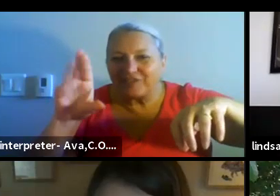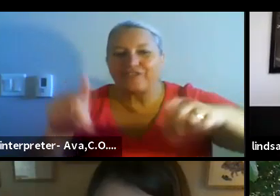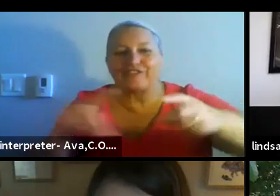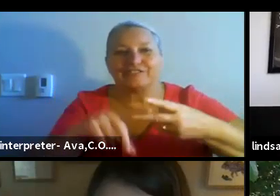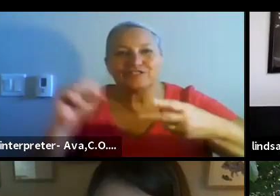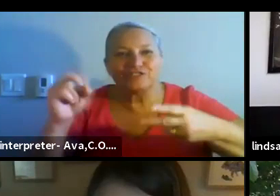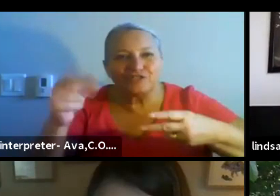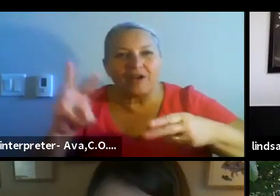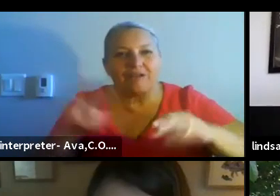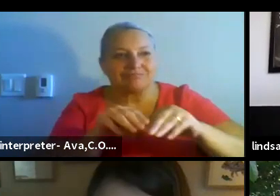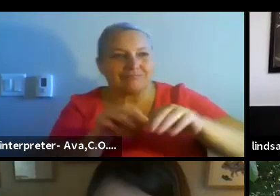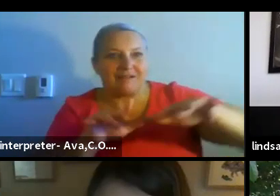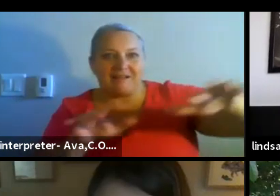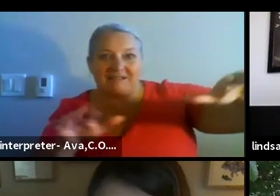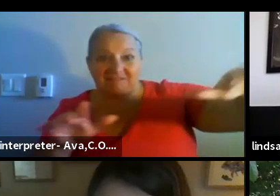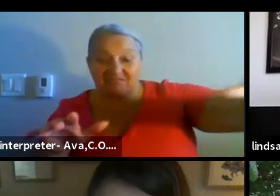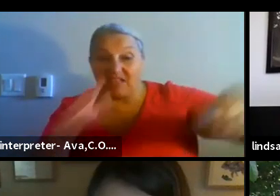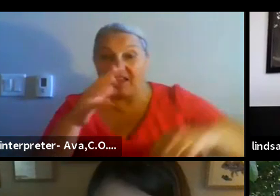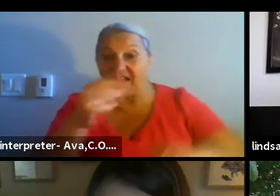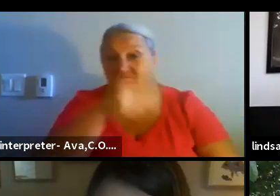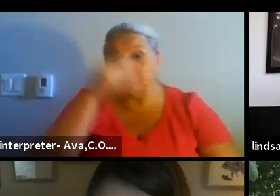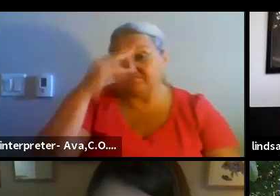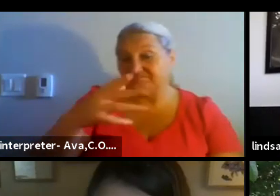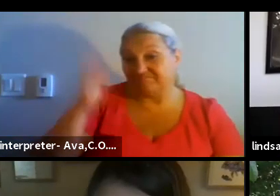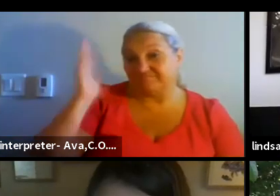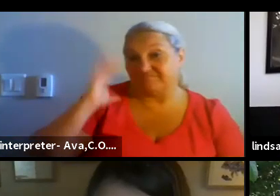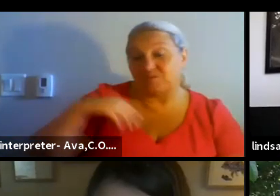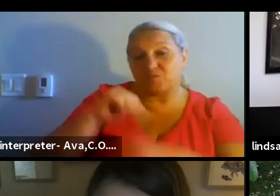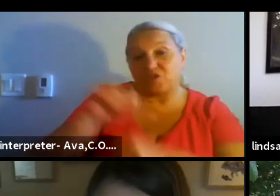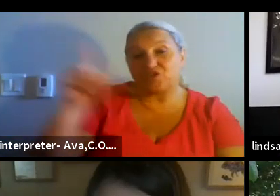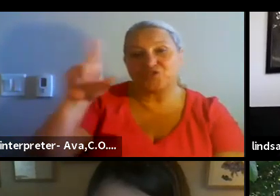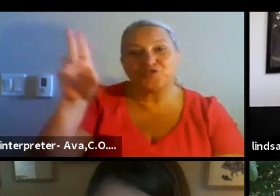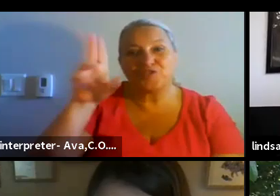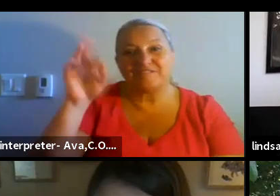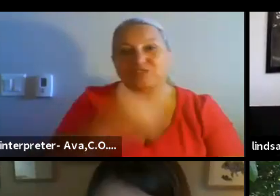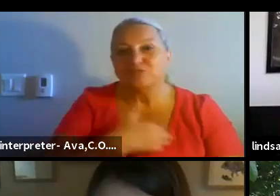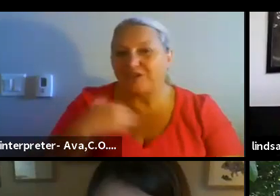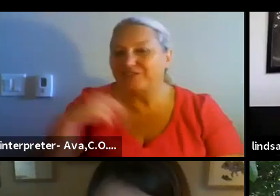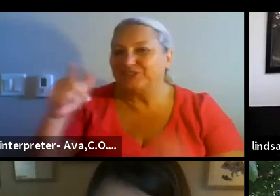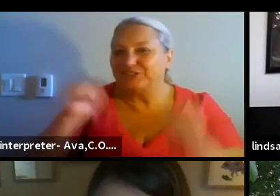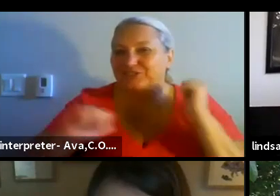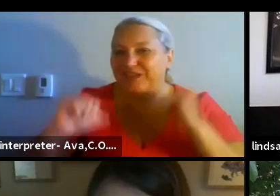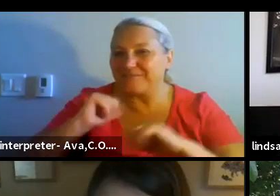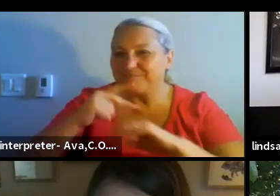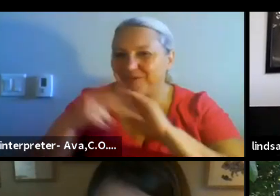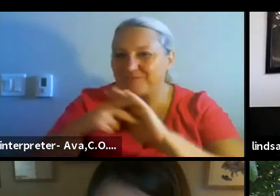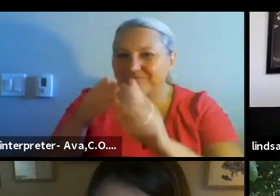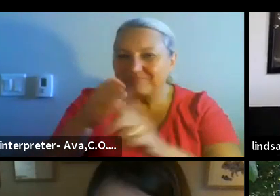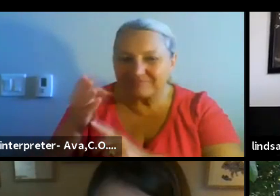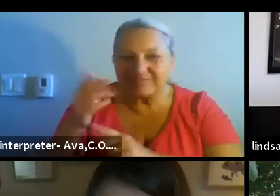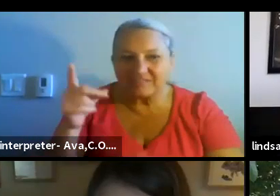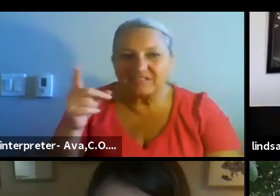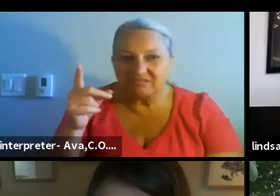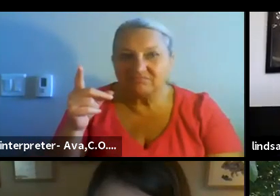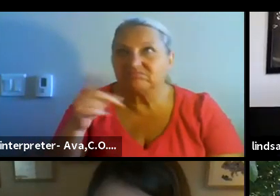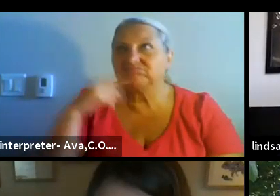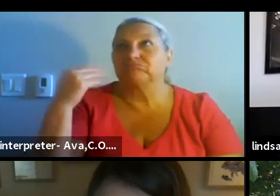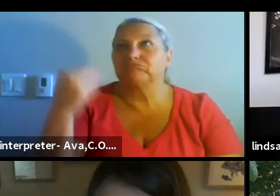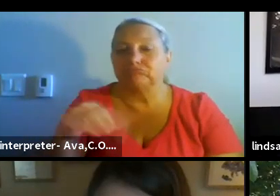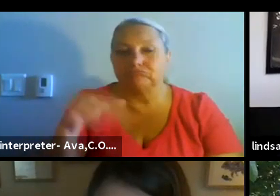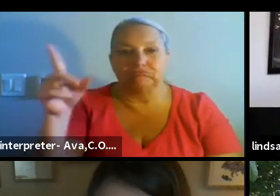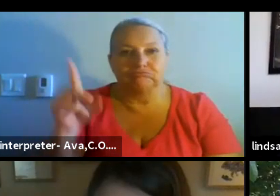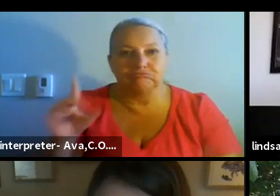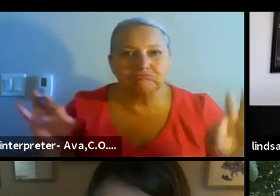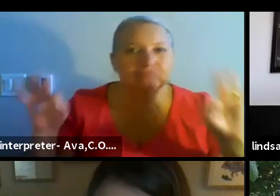and the drama program in which I work now at University of Toronto. It has played a significant role in